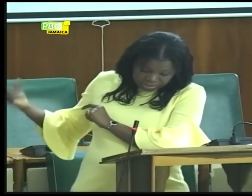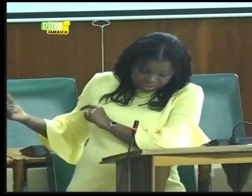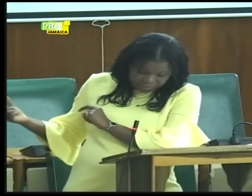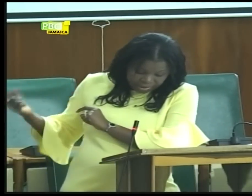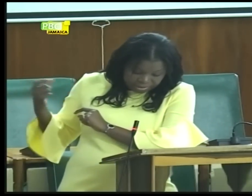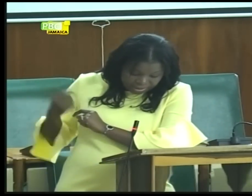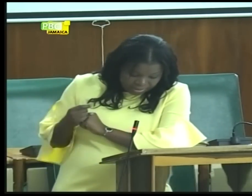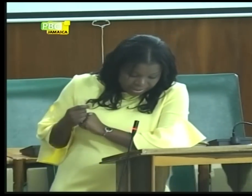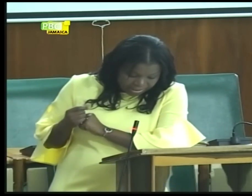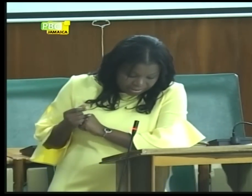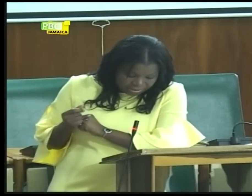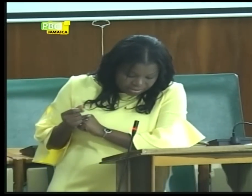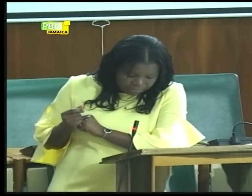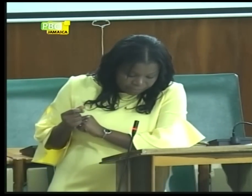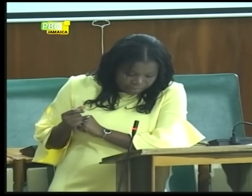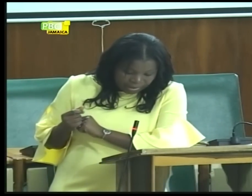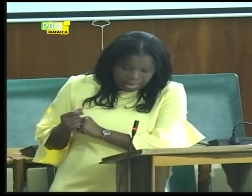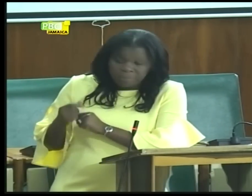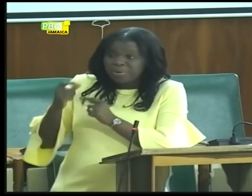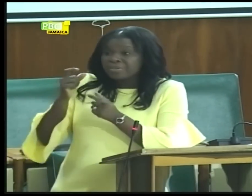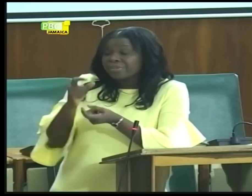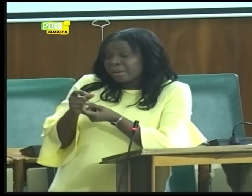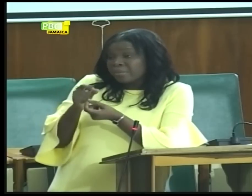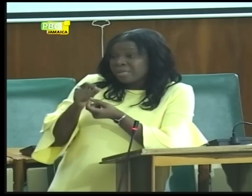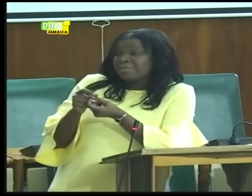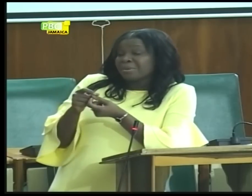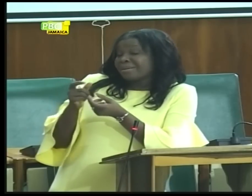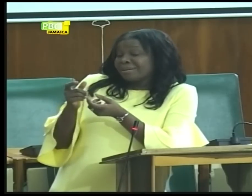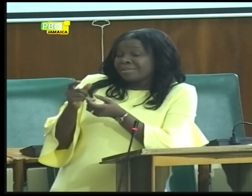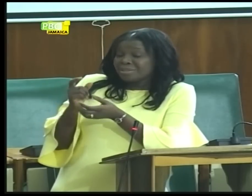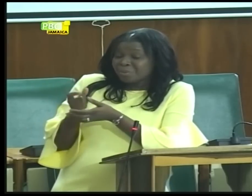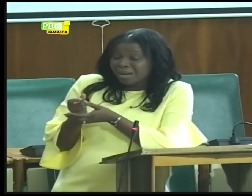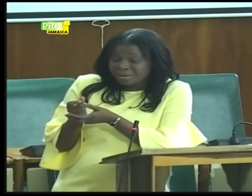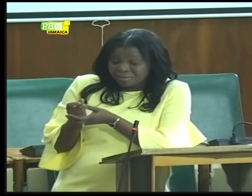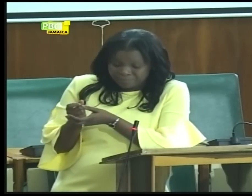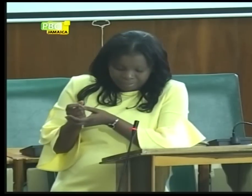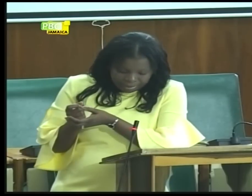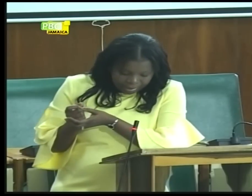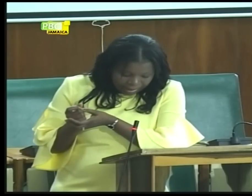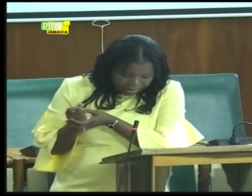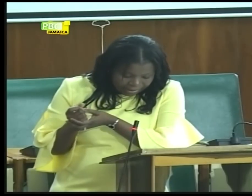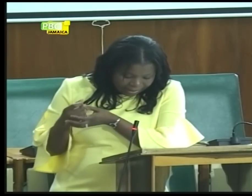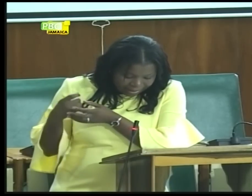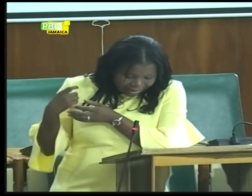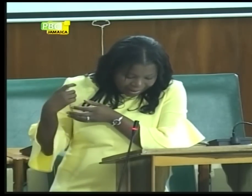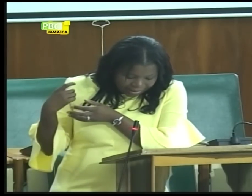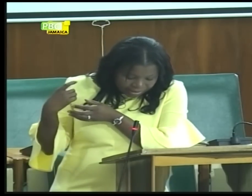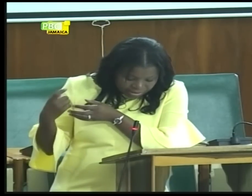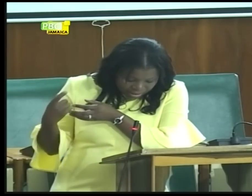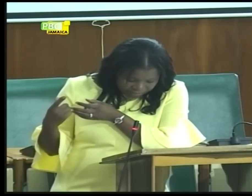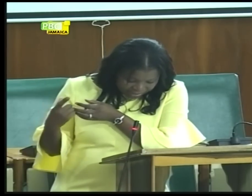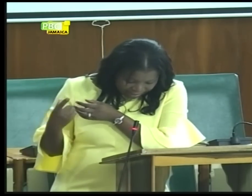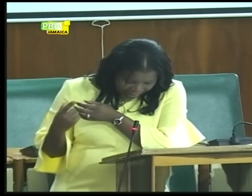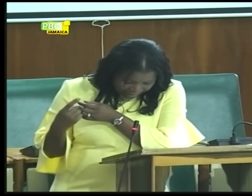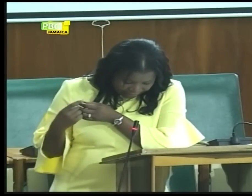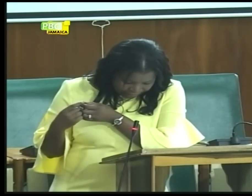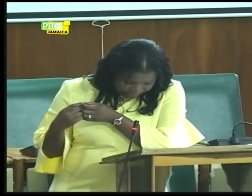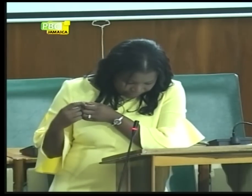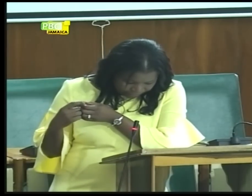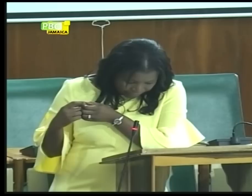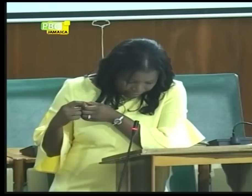such as the BVI and the Cayman Islands, where their minimum clearly is 1. And the discomfort I